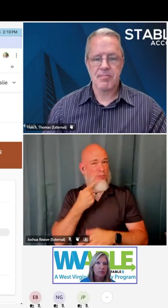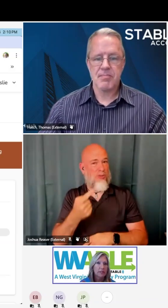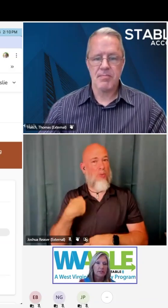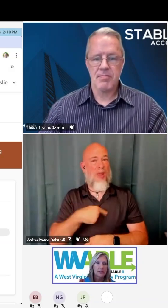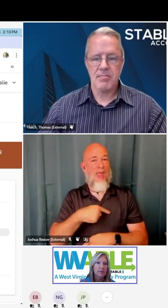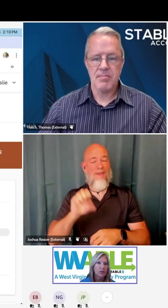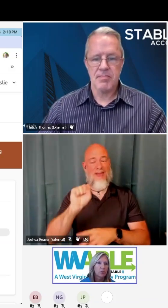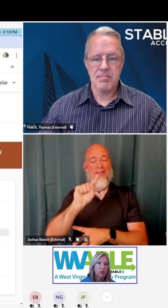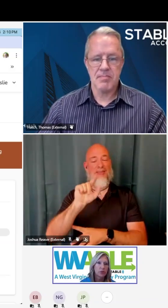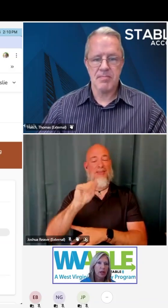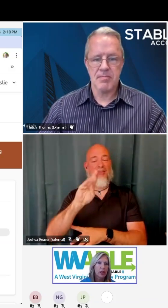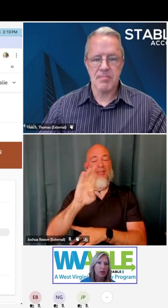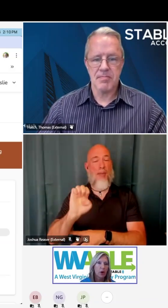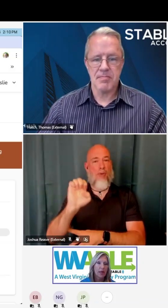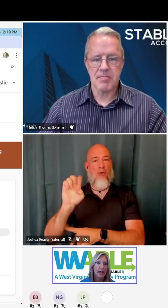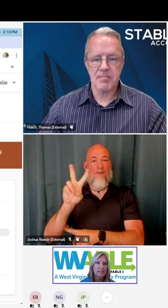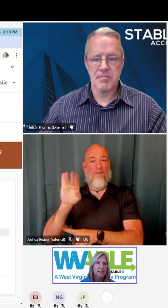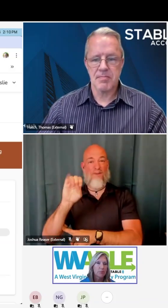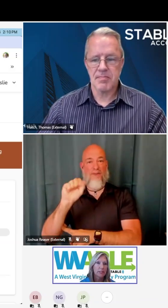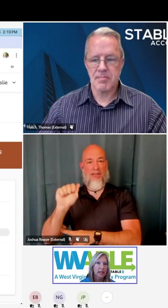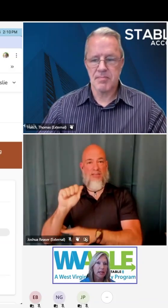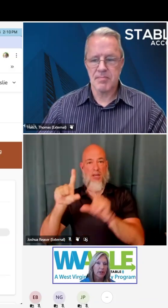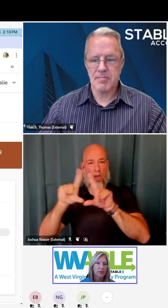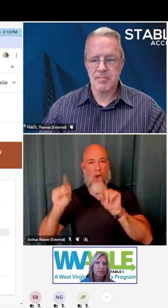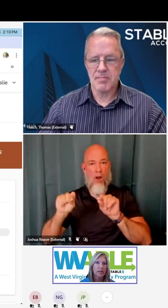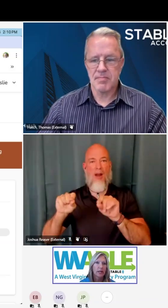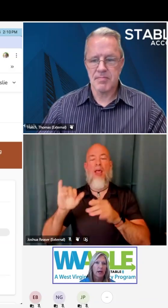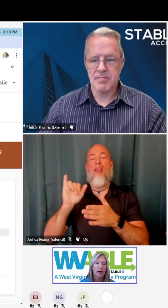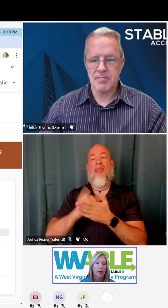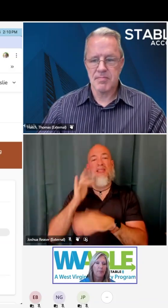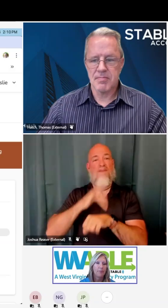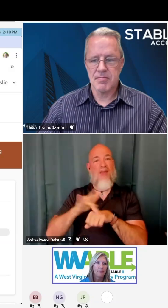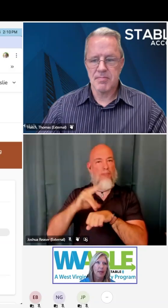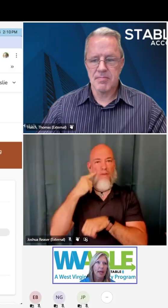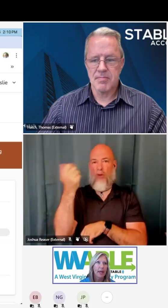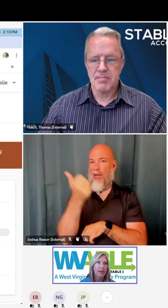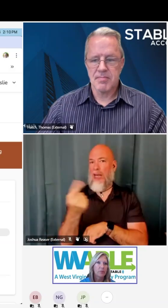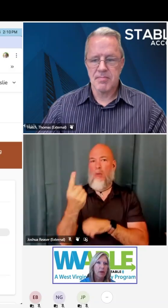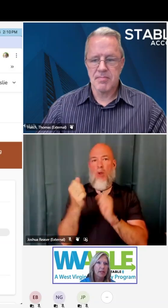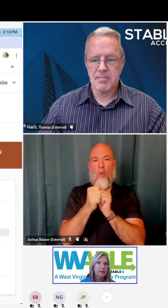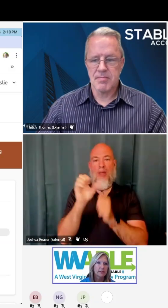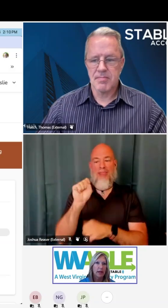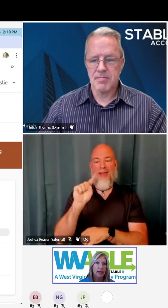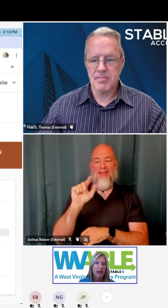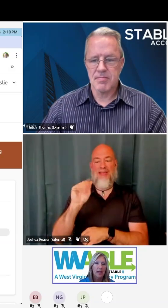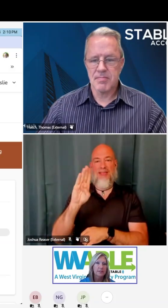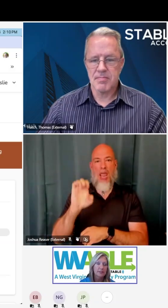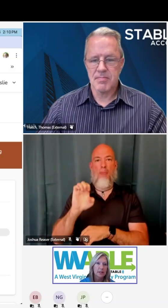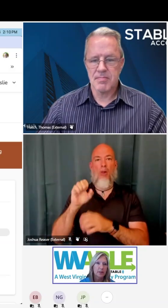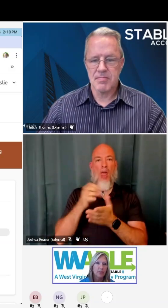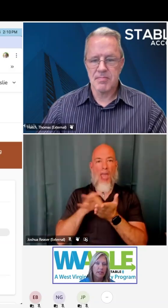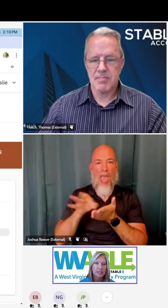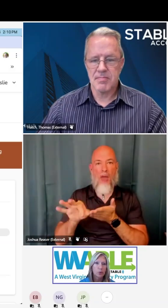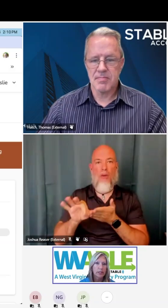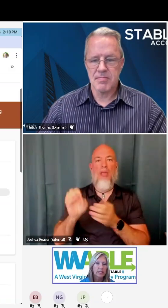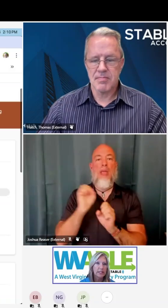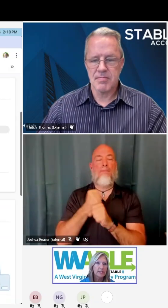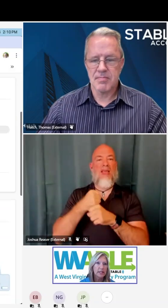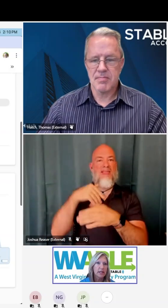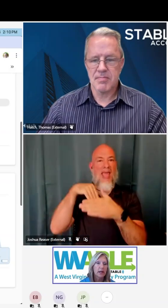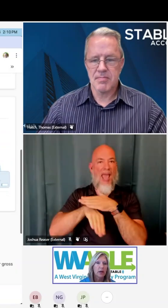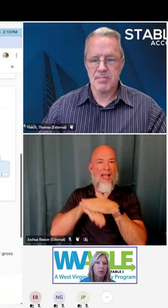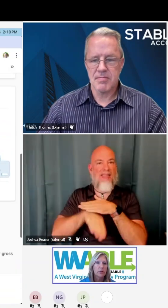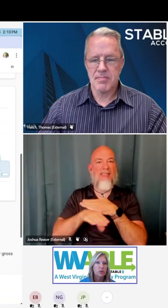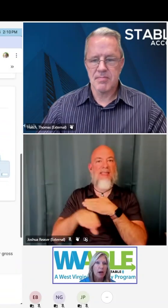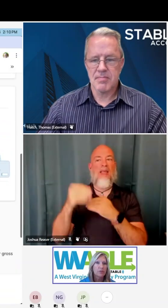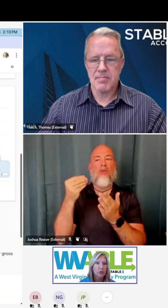card that's available to anyone that has a stable account. And it makes accessing the funds quick and